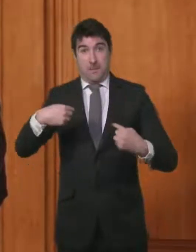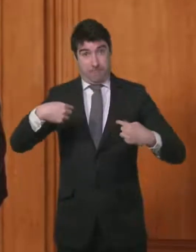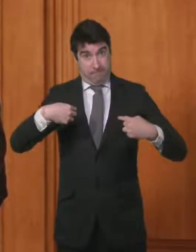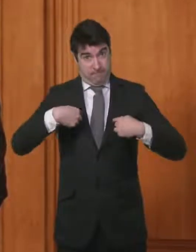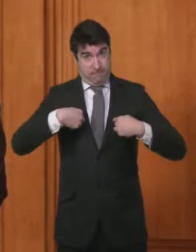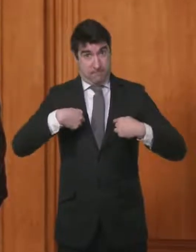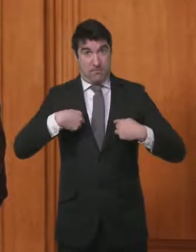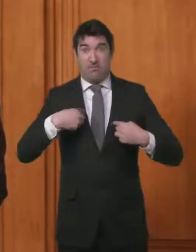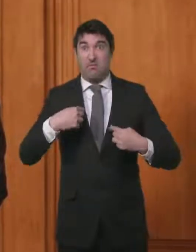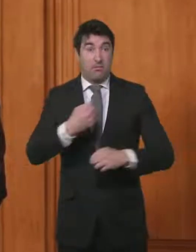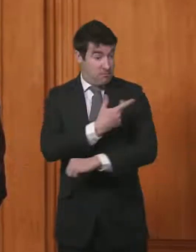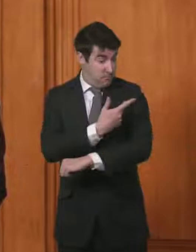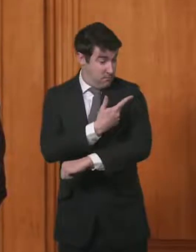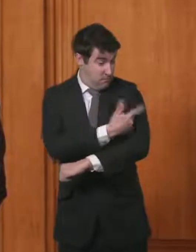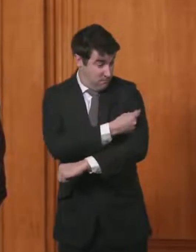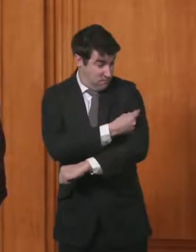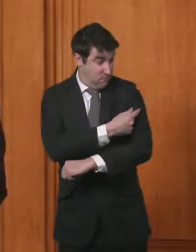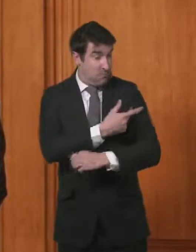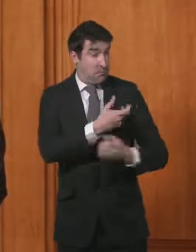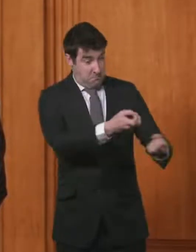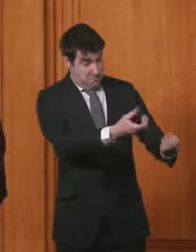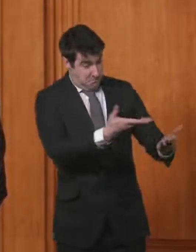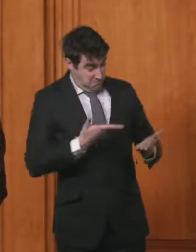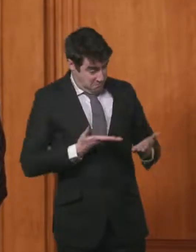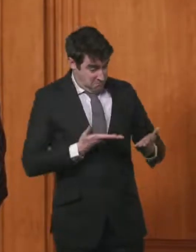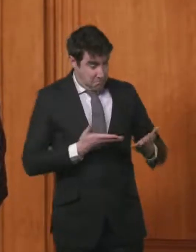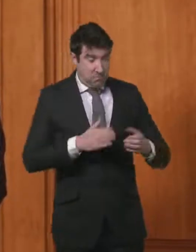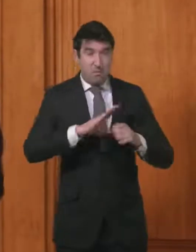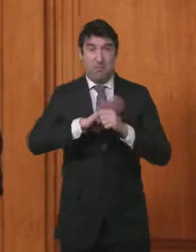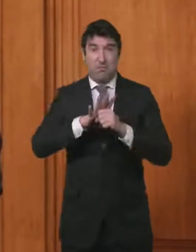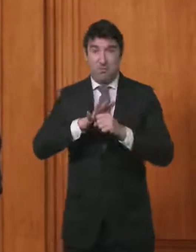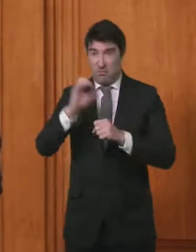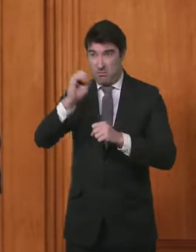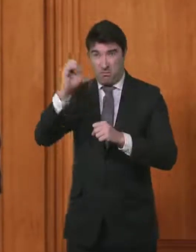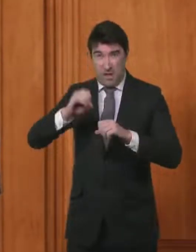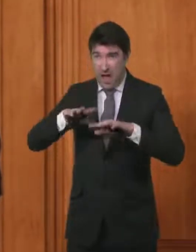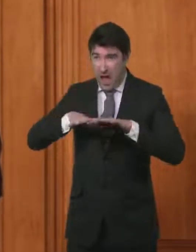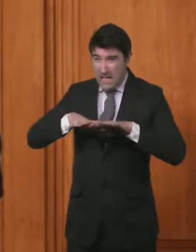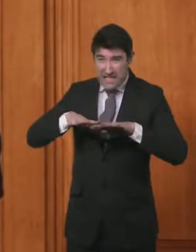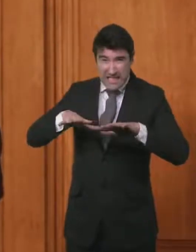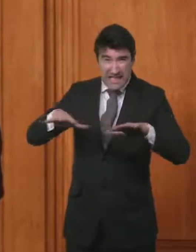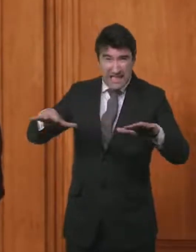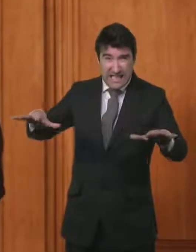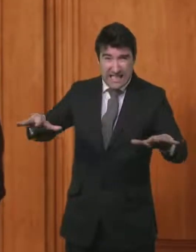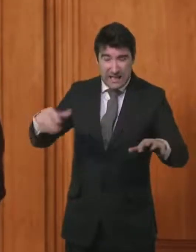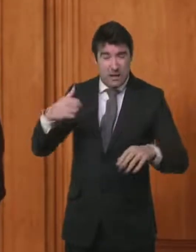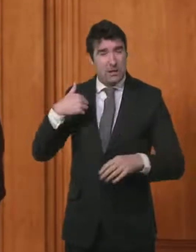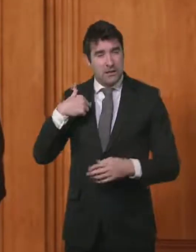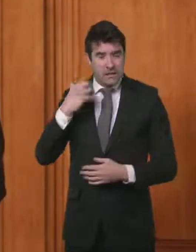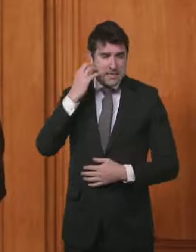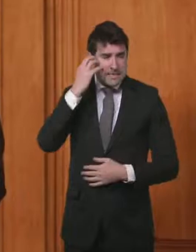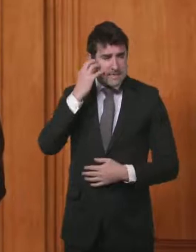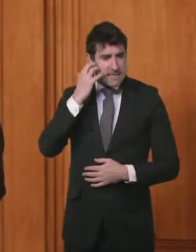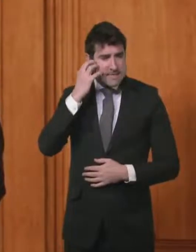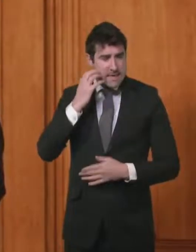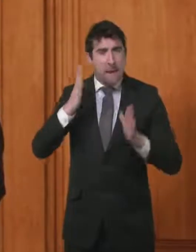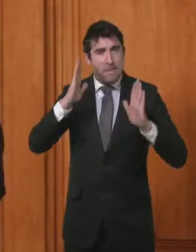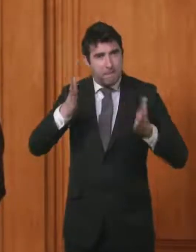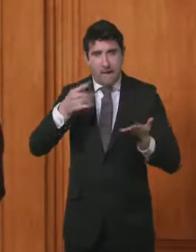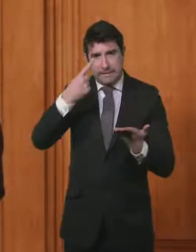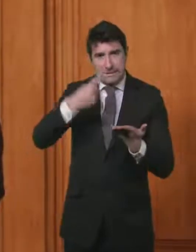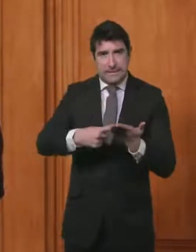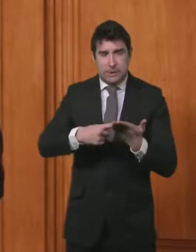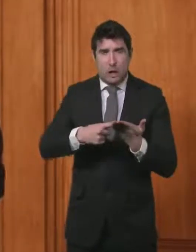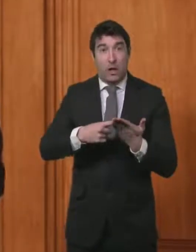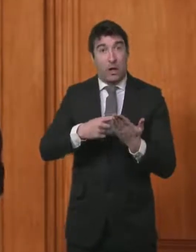epidemiological situation in front of you, and then the scientists and the modelers from the JCVI put all that